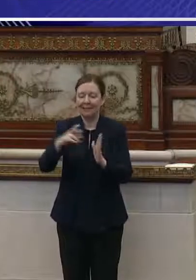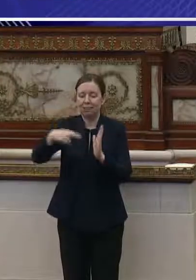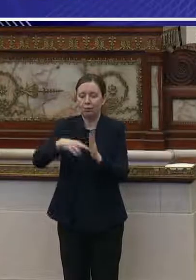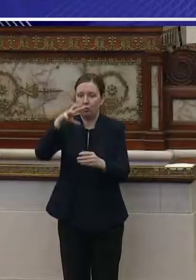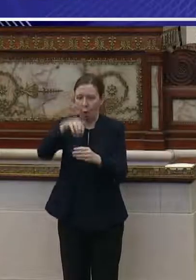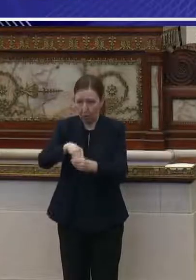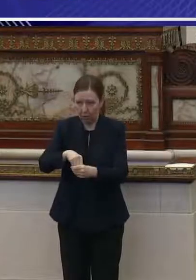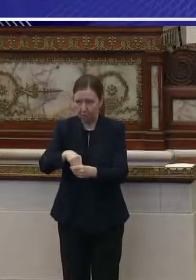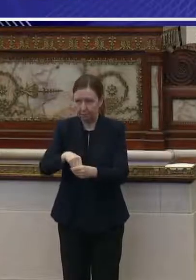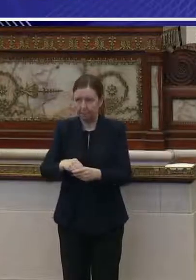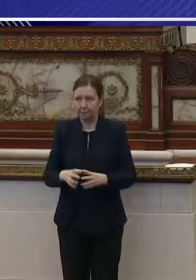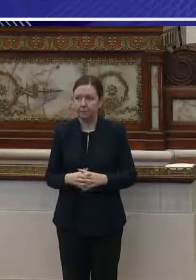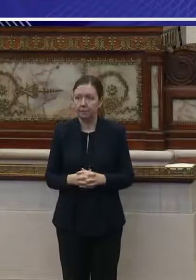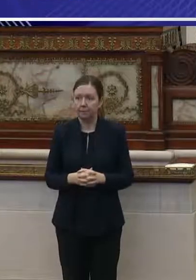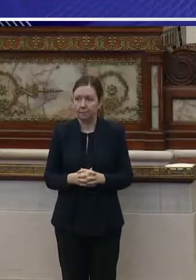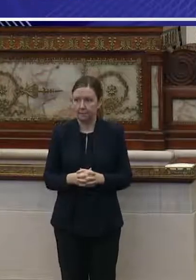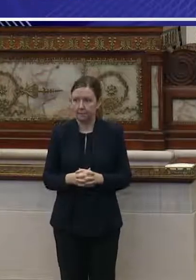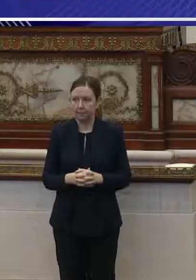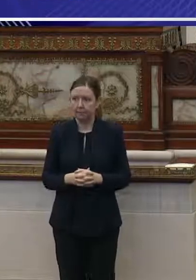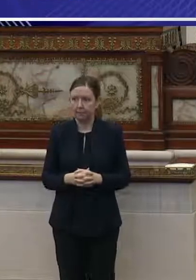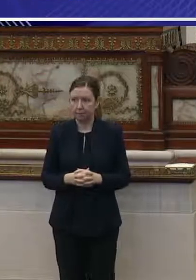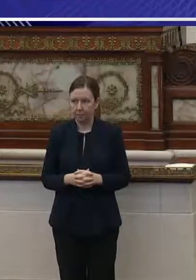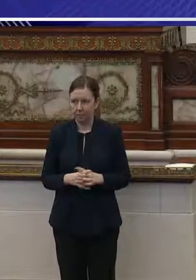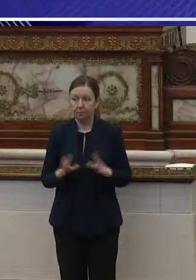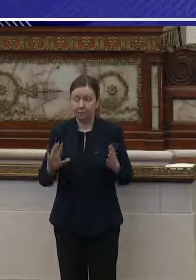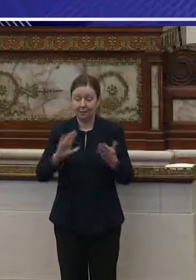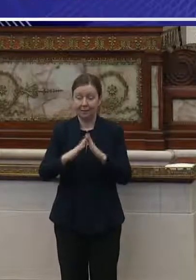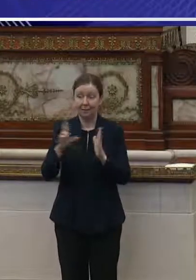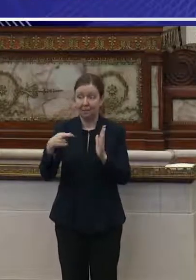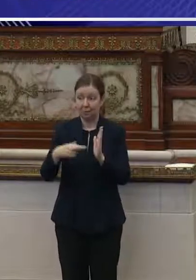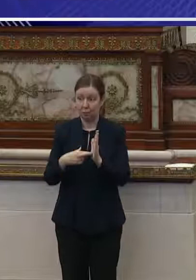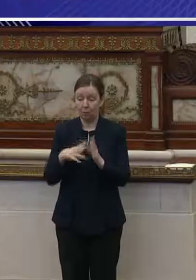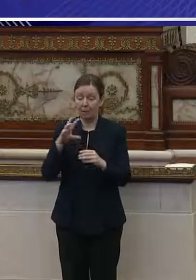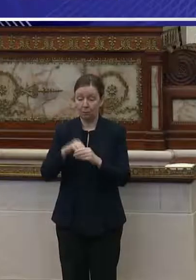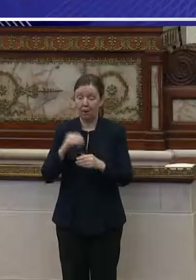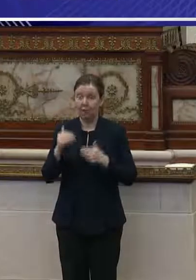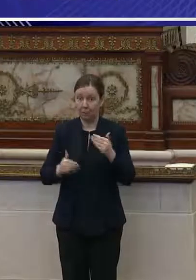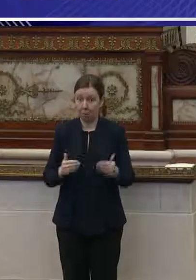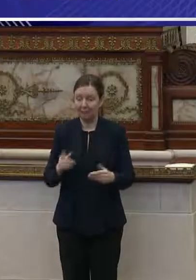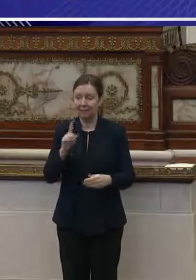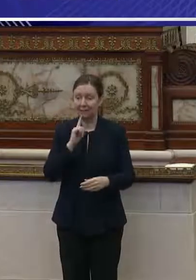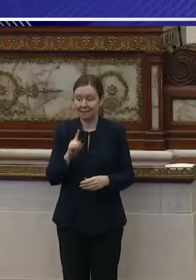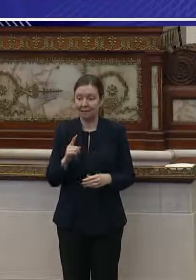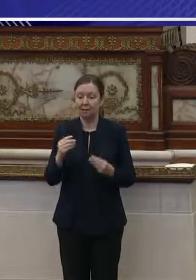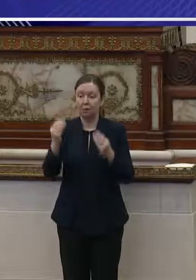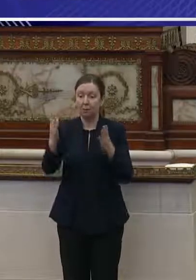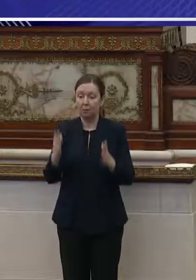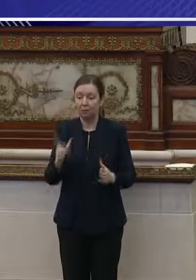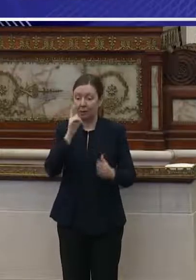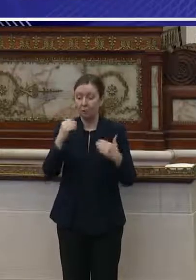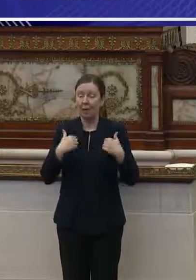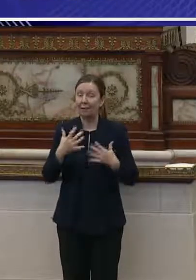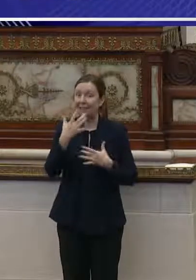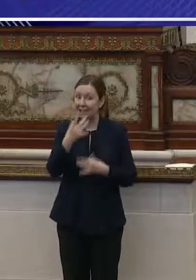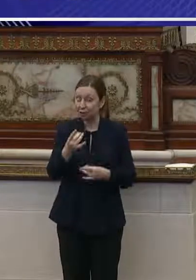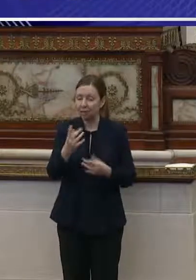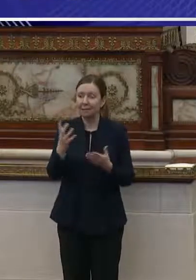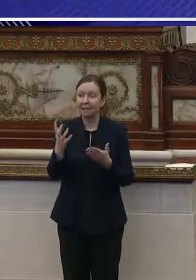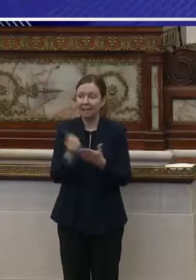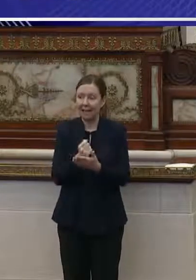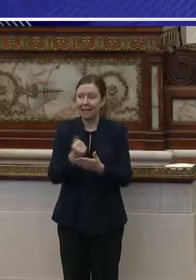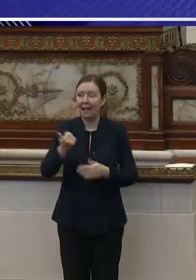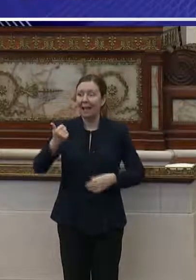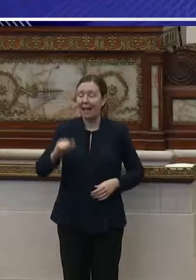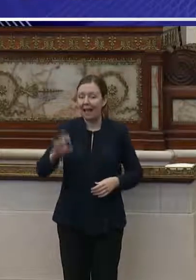as a part of that process? Yeah, the city's role as part of this process is providers who have an interest in receiving annually